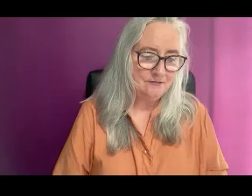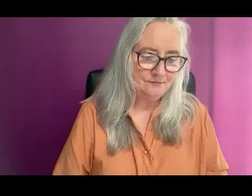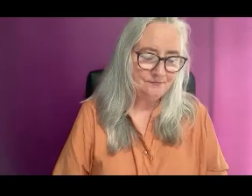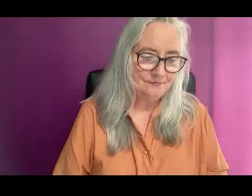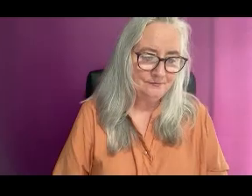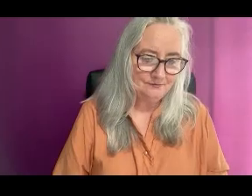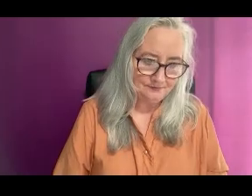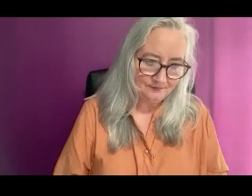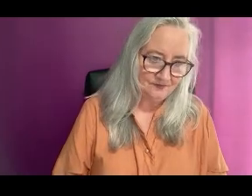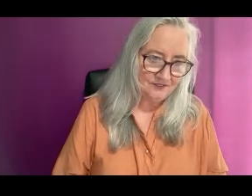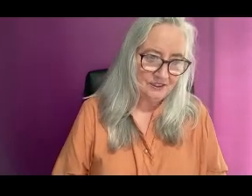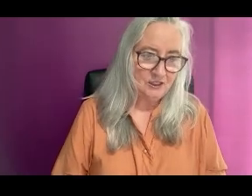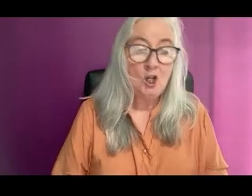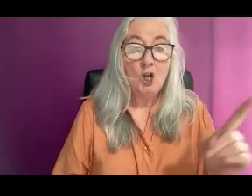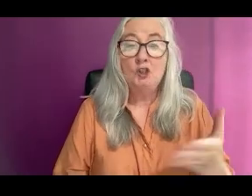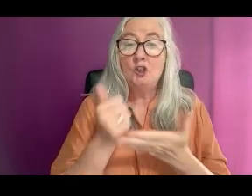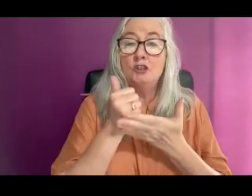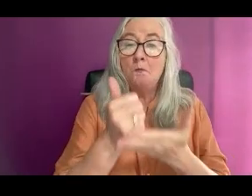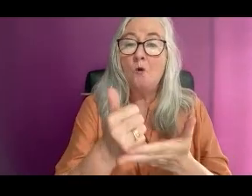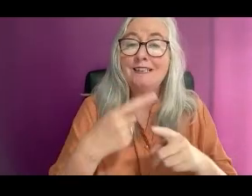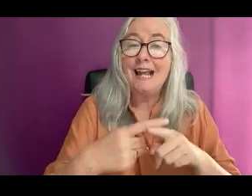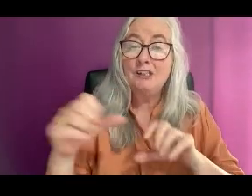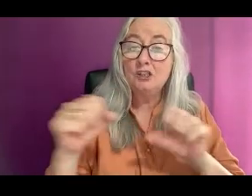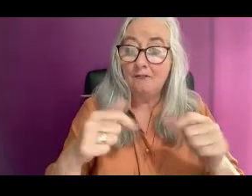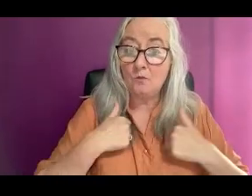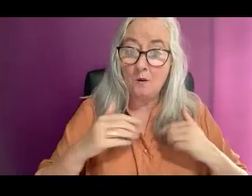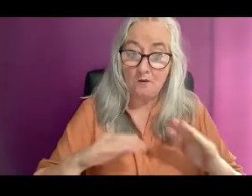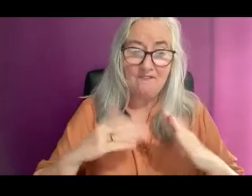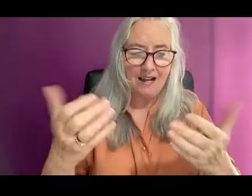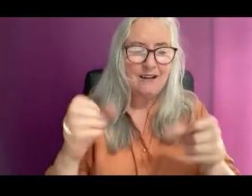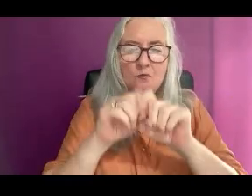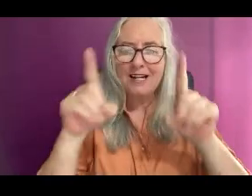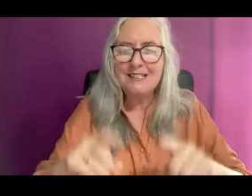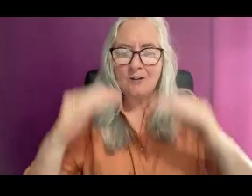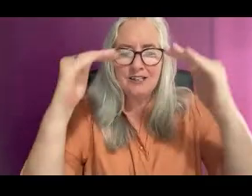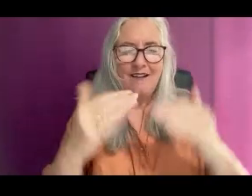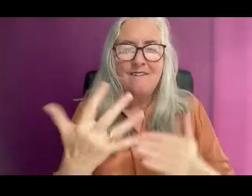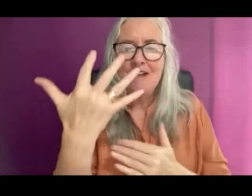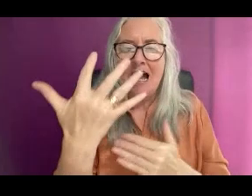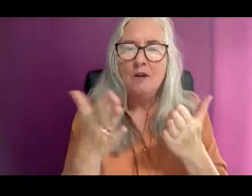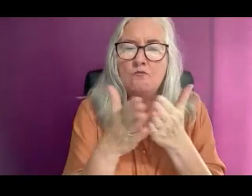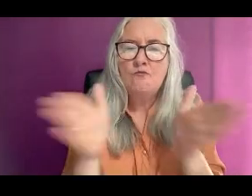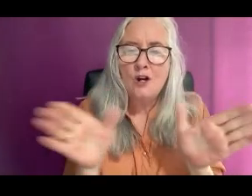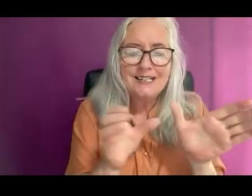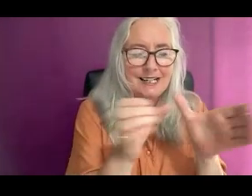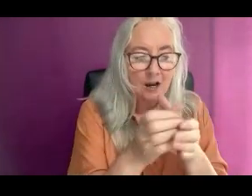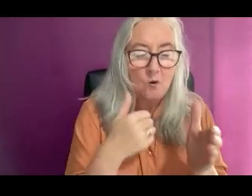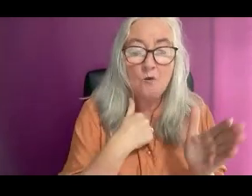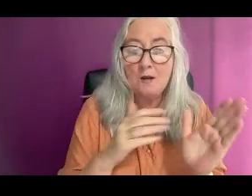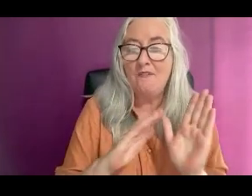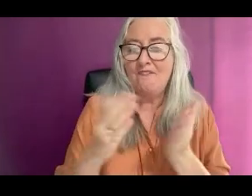So in terms of the supports and services that we provide, I've broken them down into kind of 5 broad categories. We offer financial